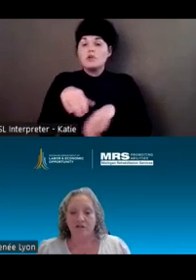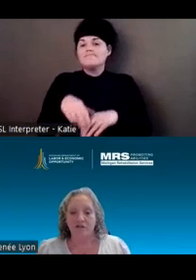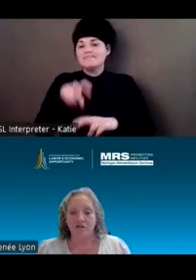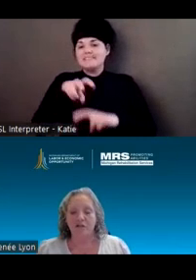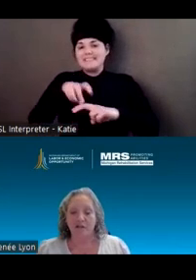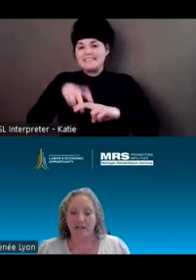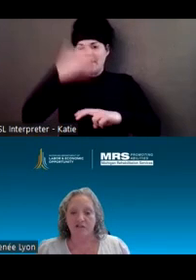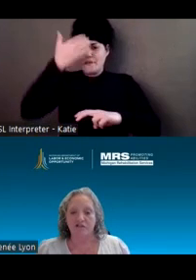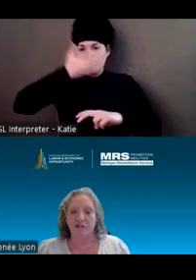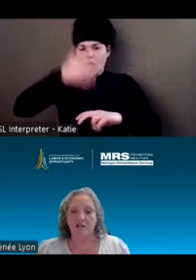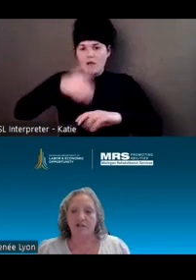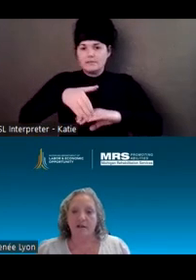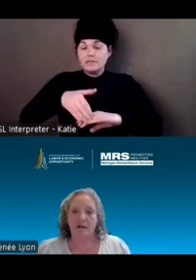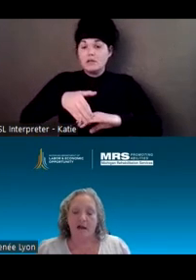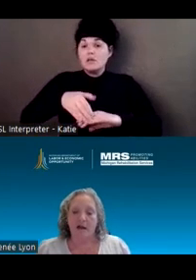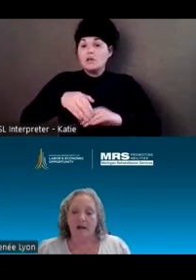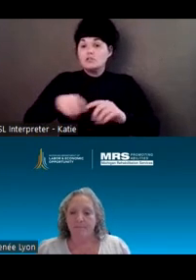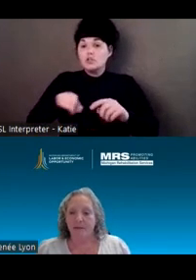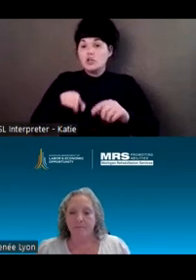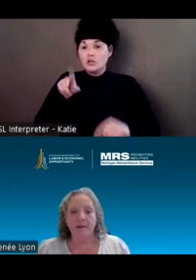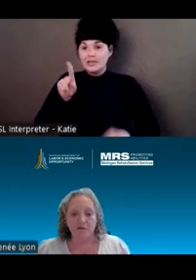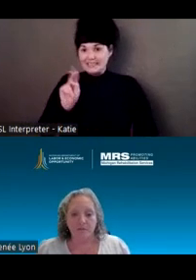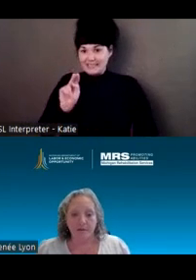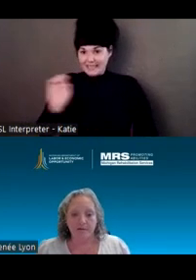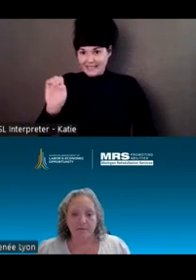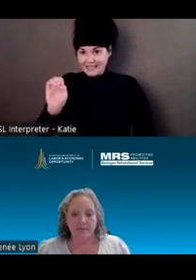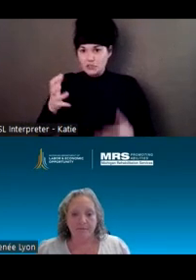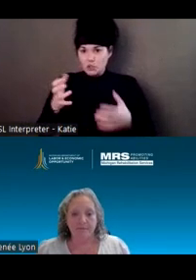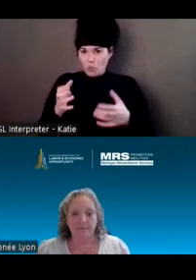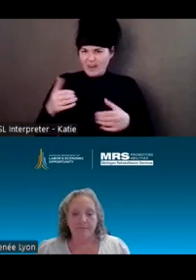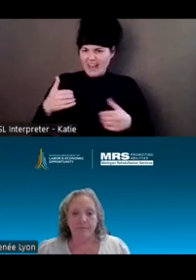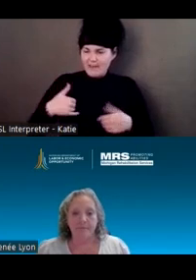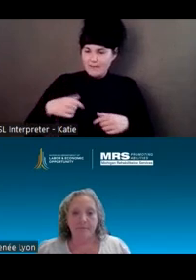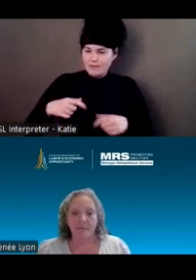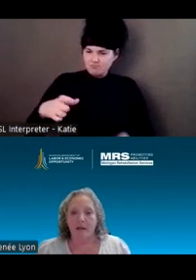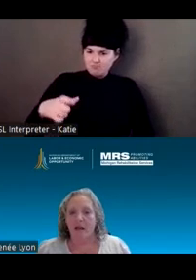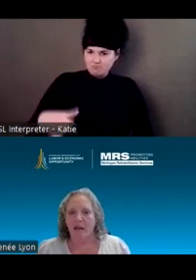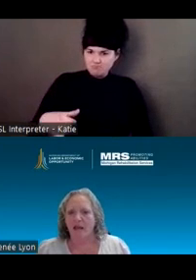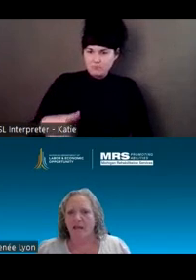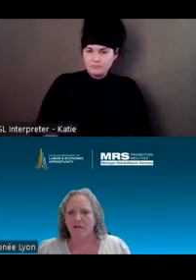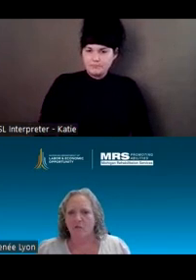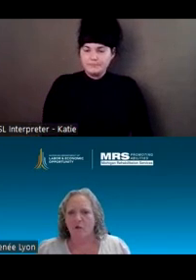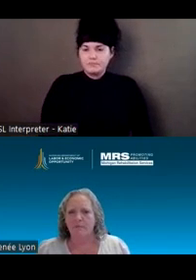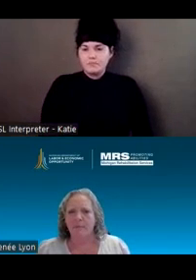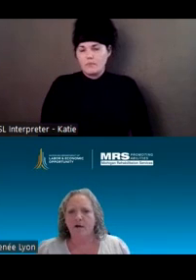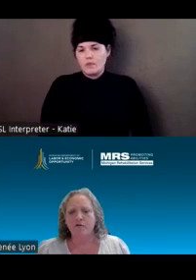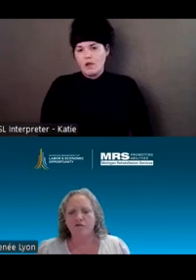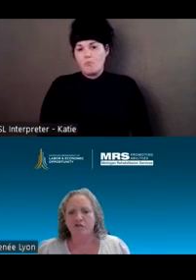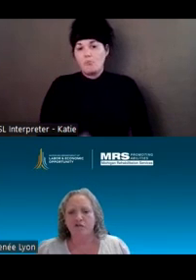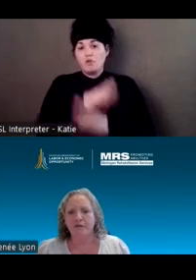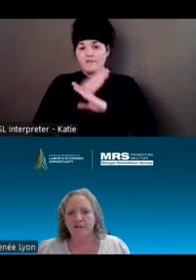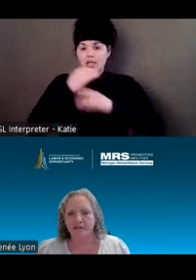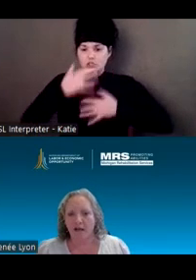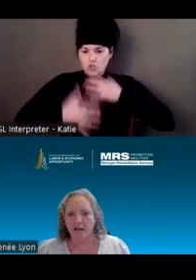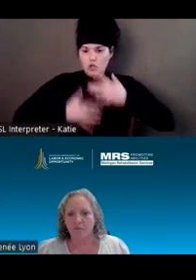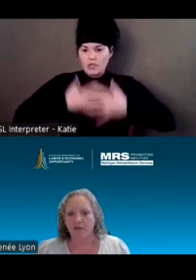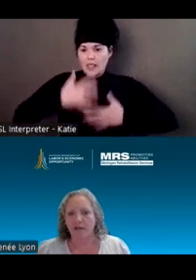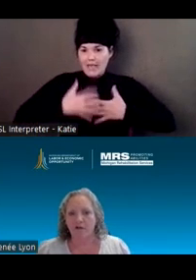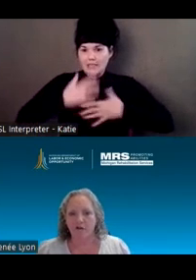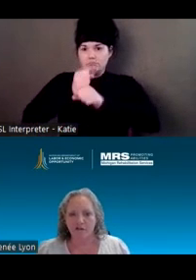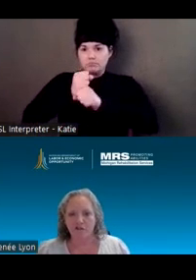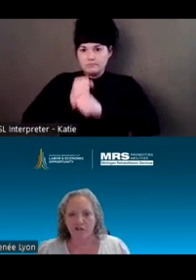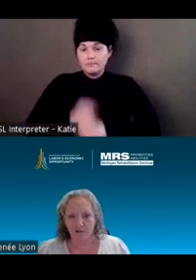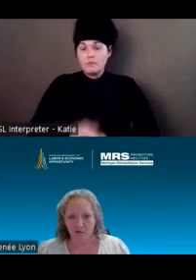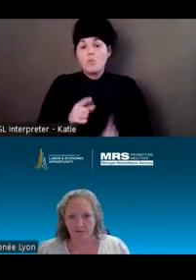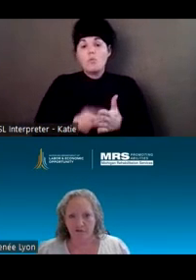avoid that circulation impingement. And what about surface height with